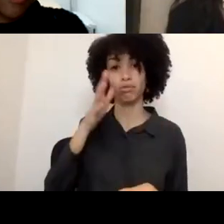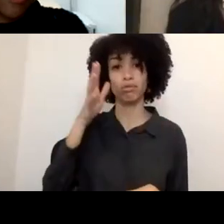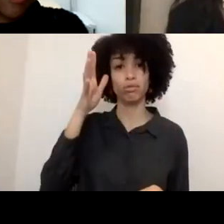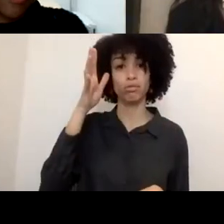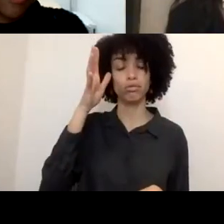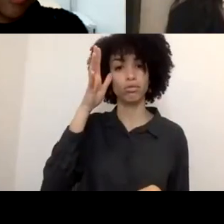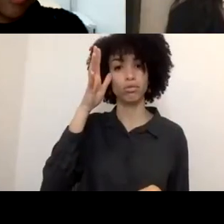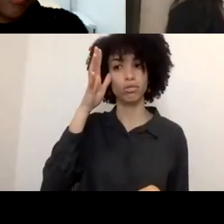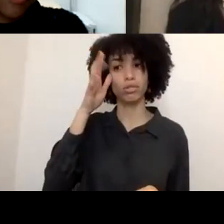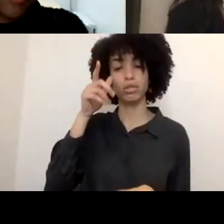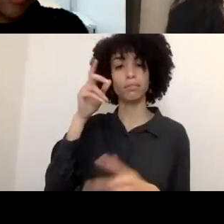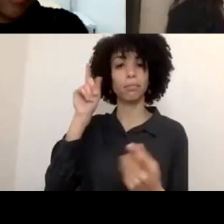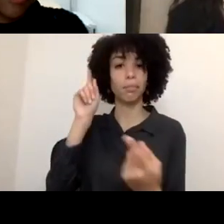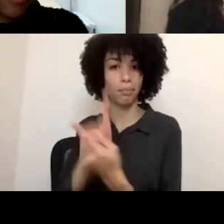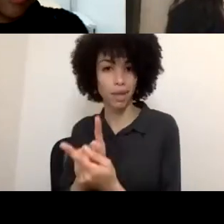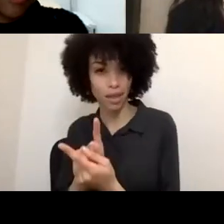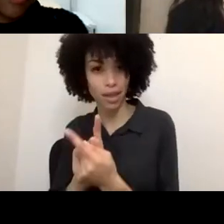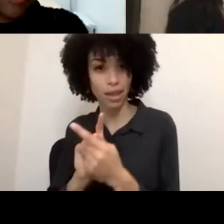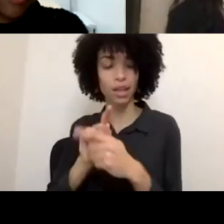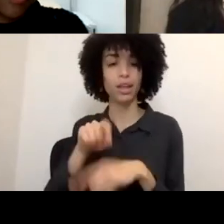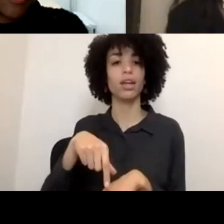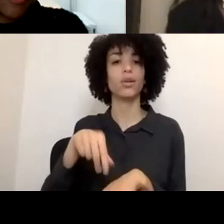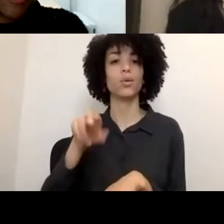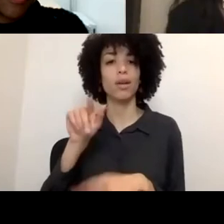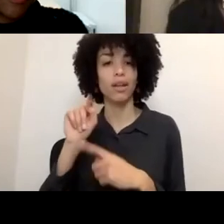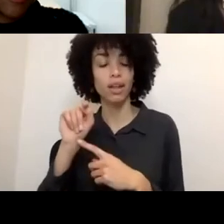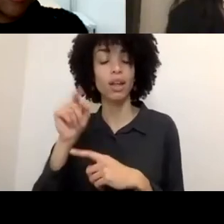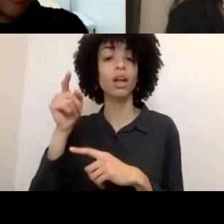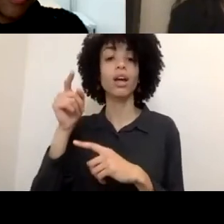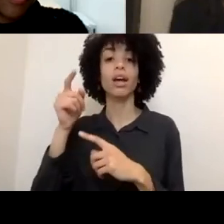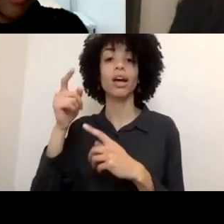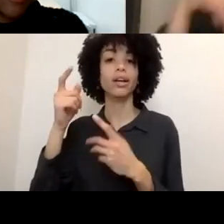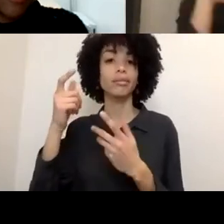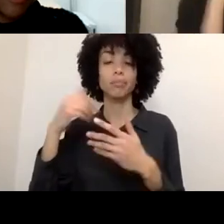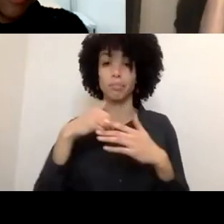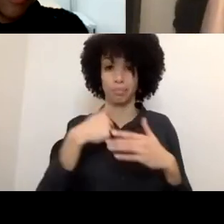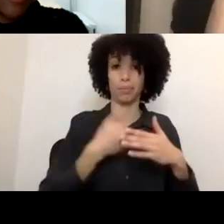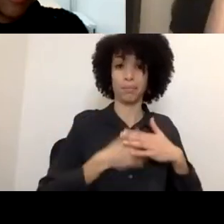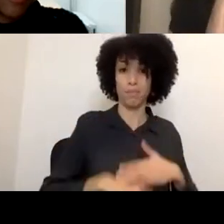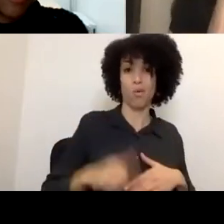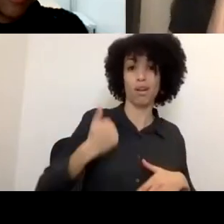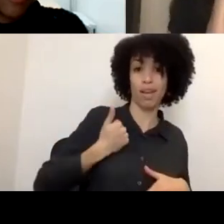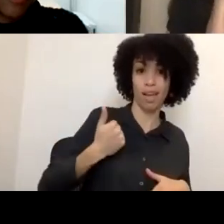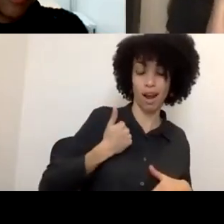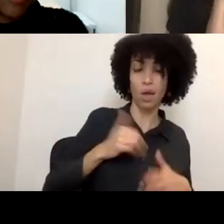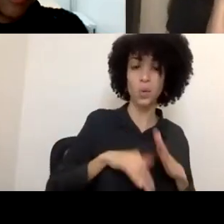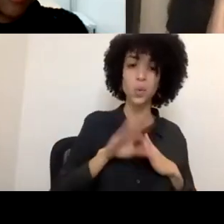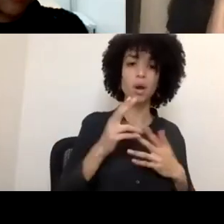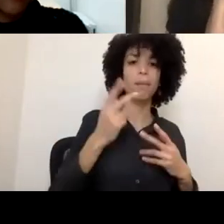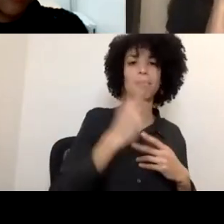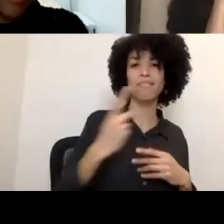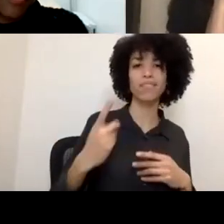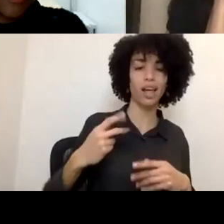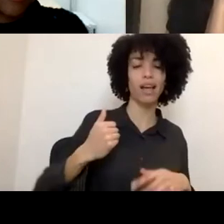met in Kuwait. I was born in Canada. They immigrated, and I spent part of my childhood in Canada, part of my childhood in Kuwait.